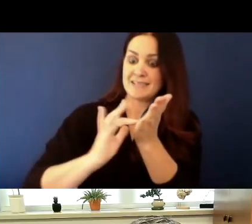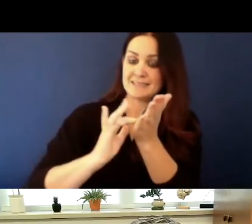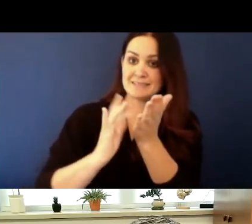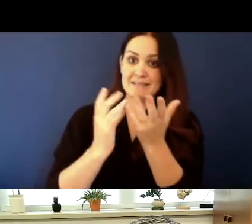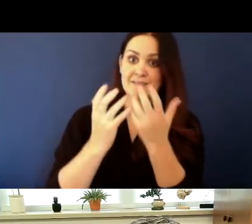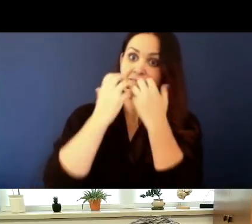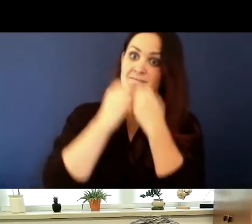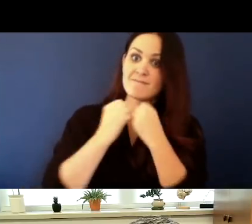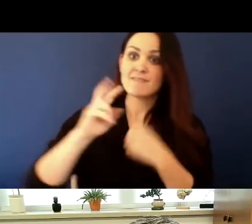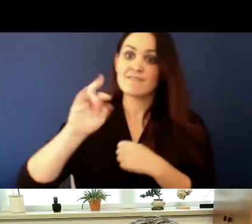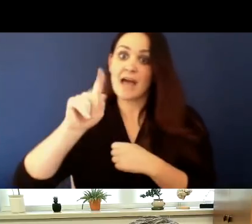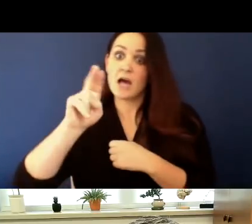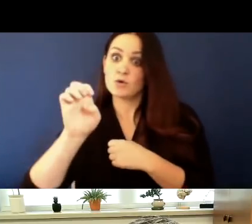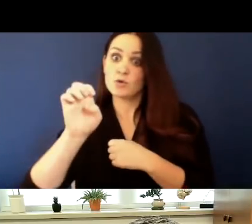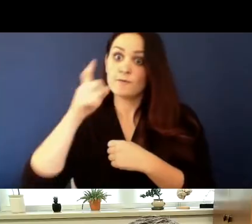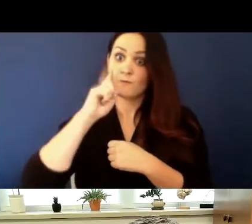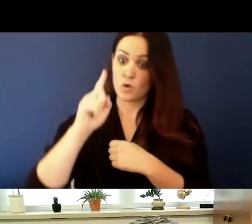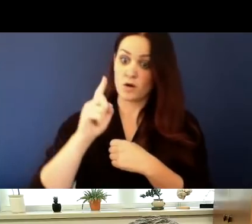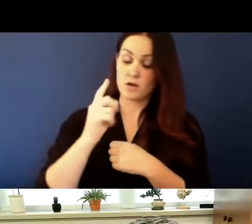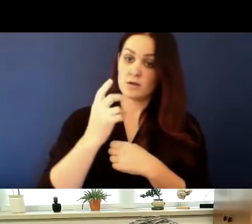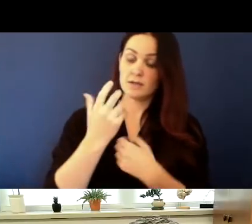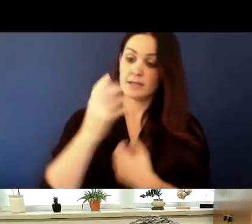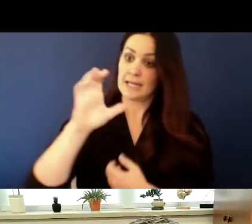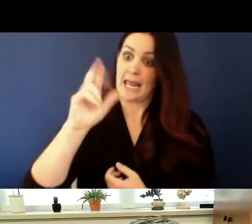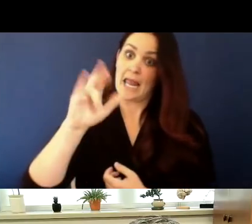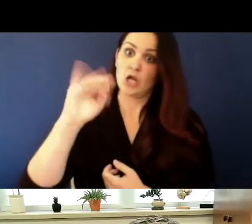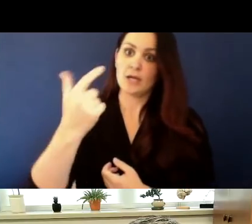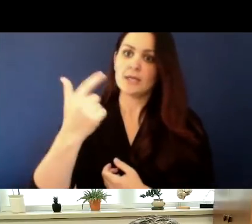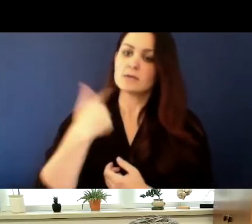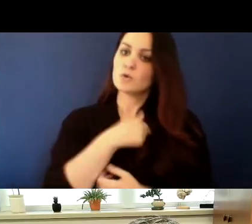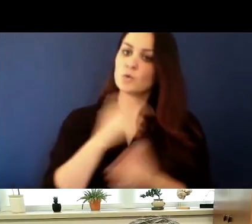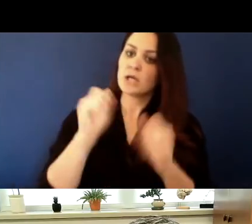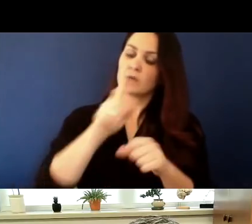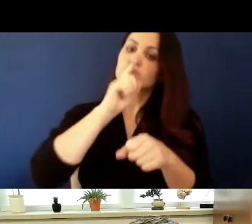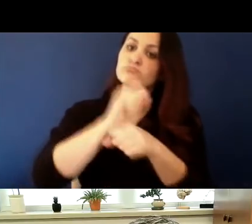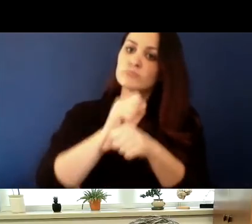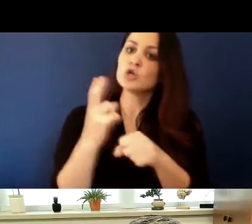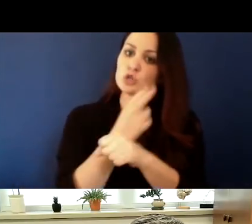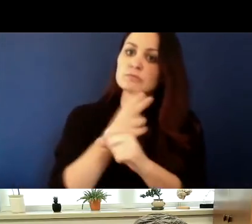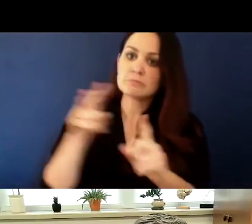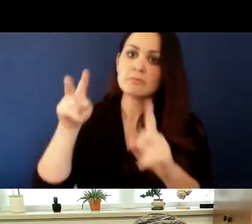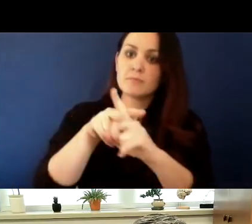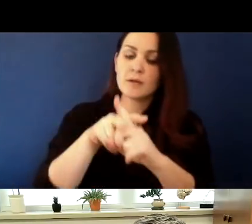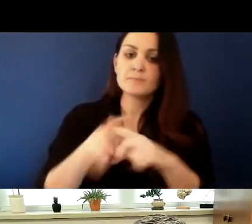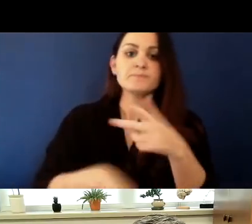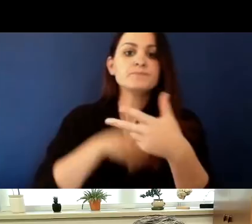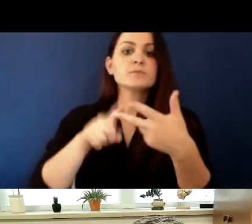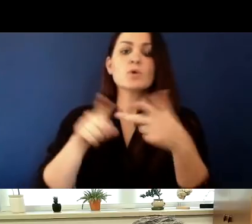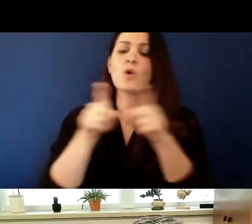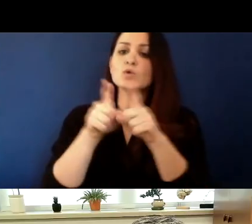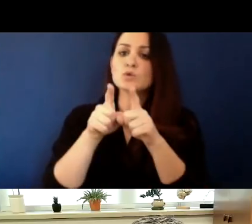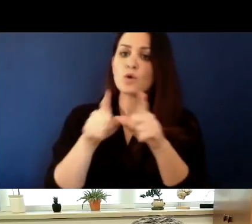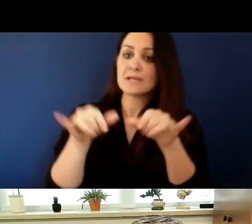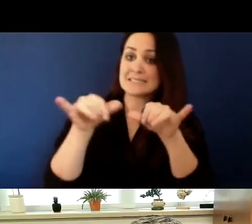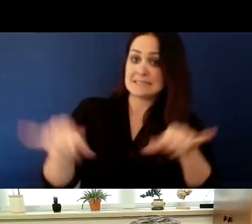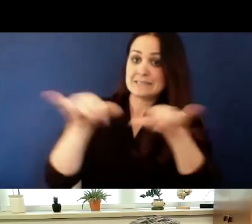Runge just talked about, into action. And finally, we wanted our solutions to offer more consistency with clear criteria and clear